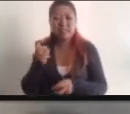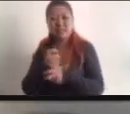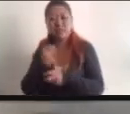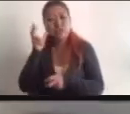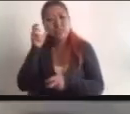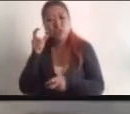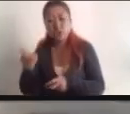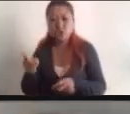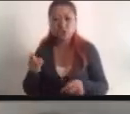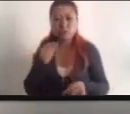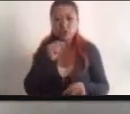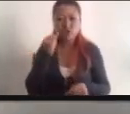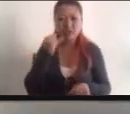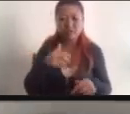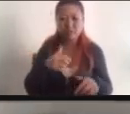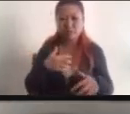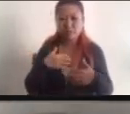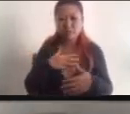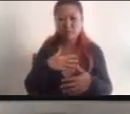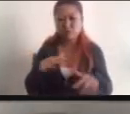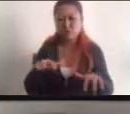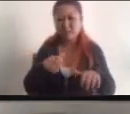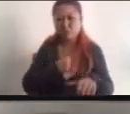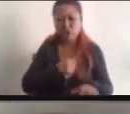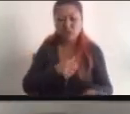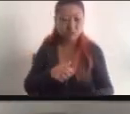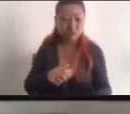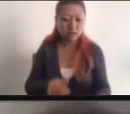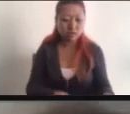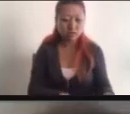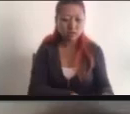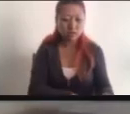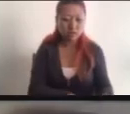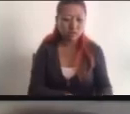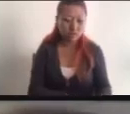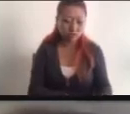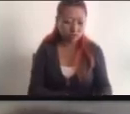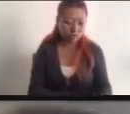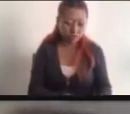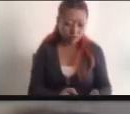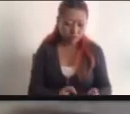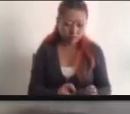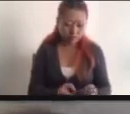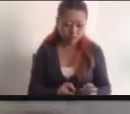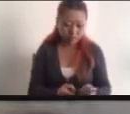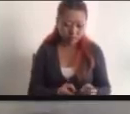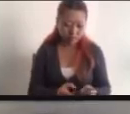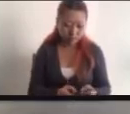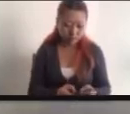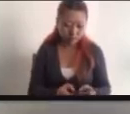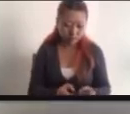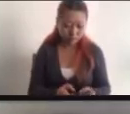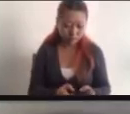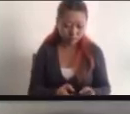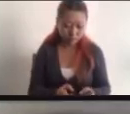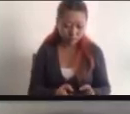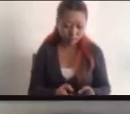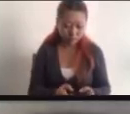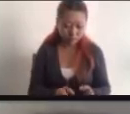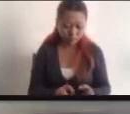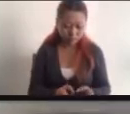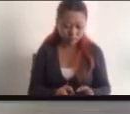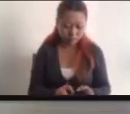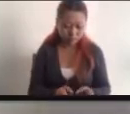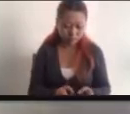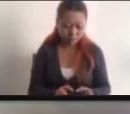Francisco will talk about risks and standards as well. He is a technical fellow with the Office of Chief Health and Medical Officer. And then